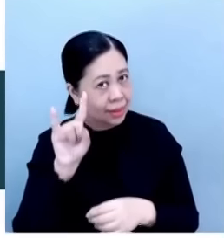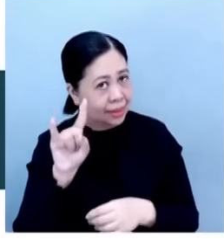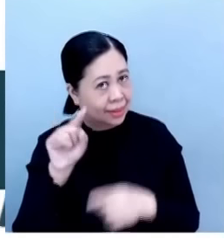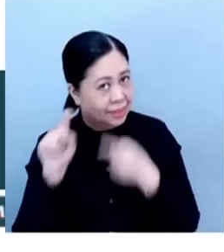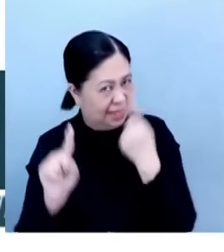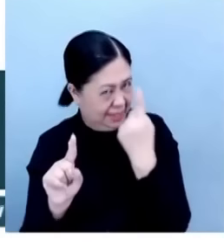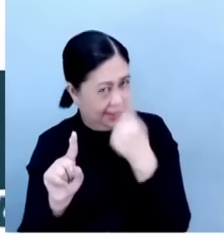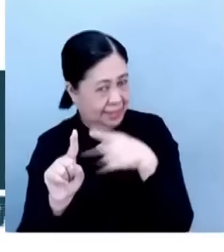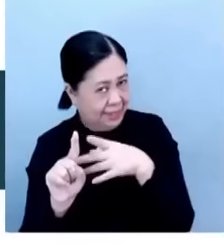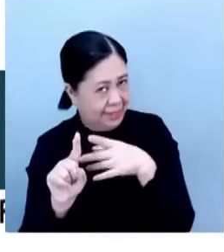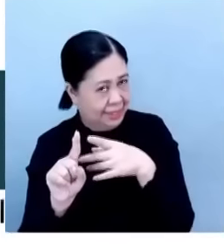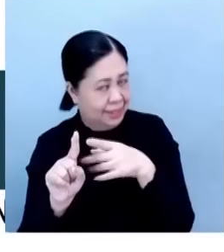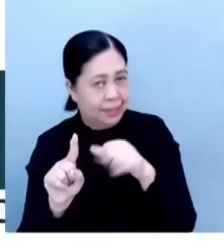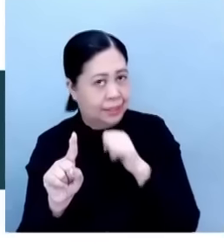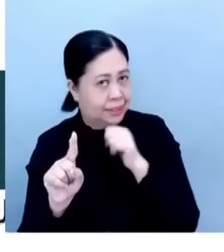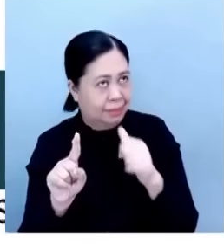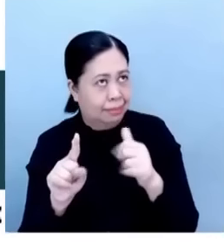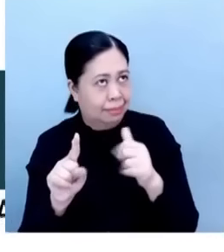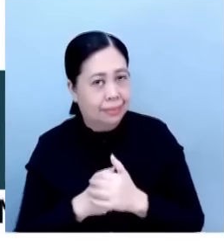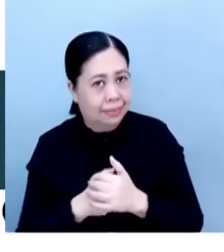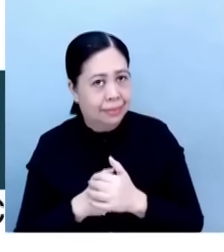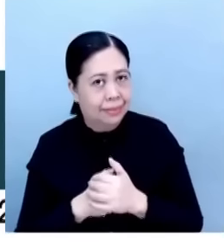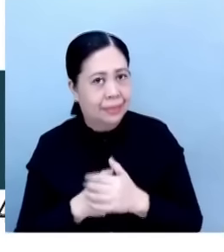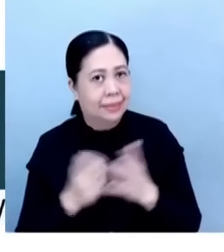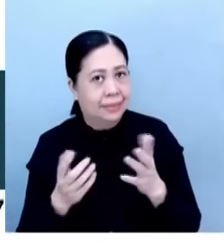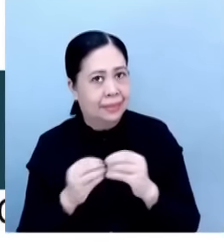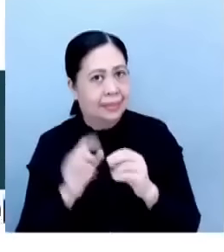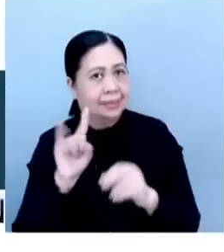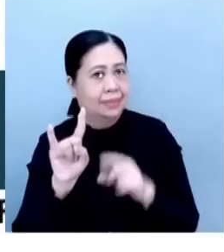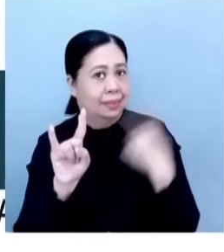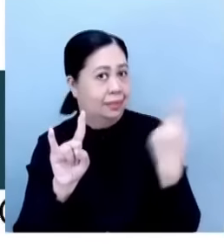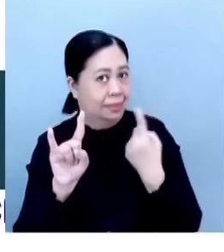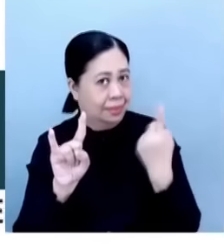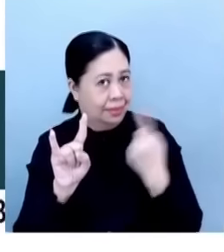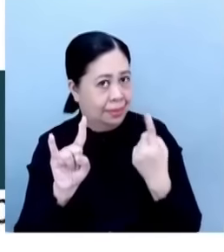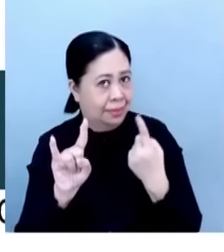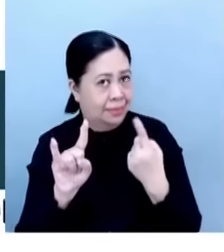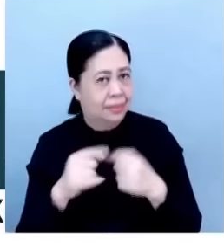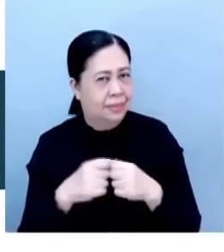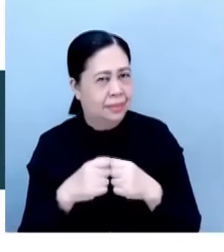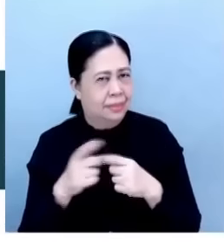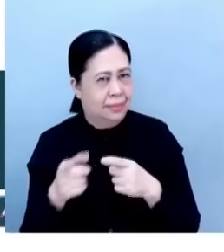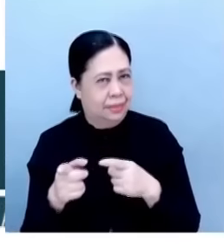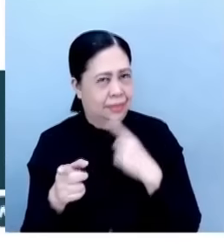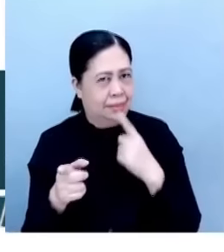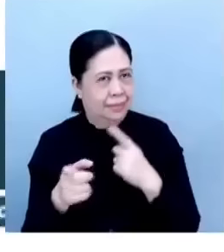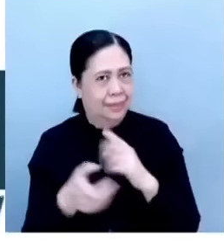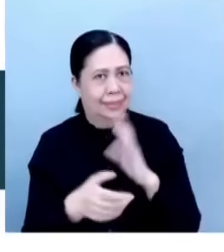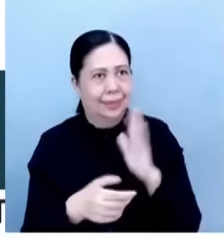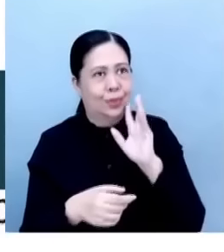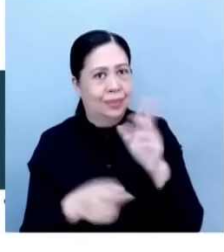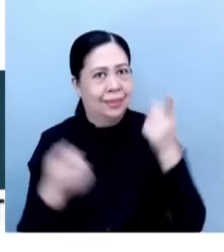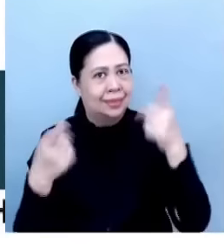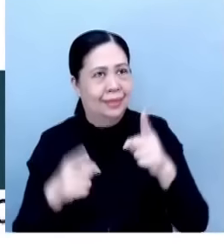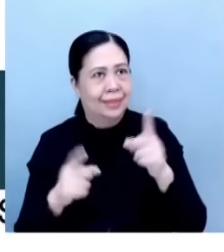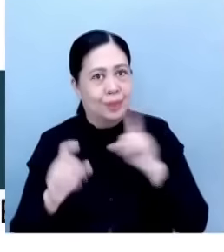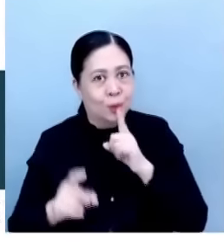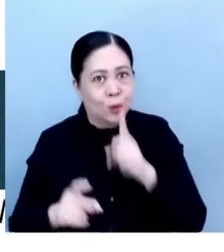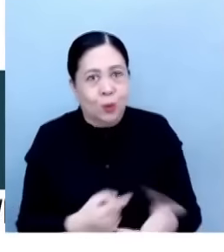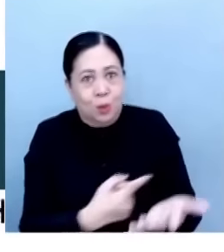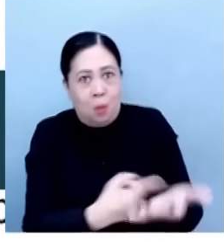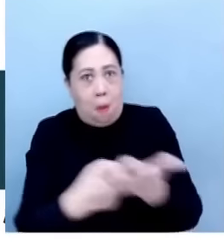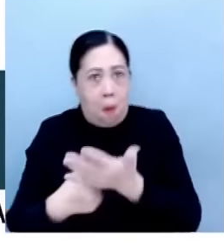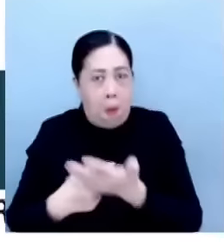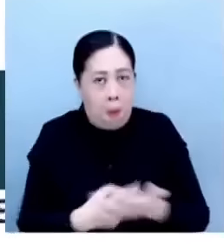about, and this is not even, I mean, this is just an ad. Is this portentous of what's going to happen once real discussions